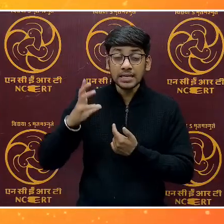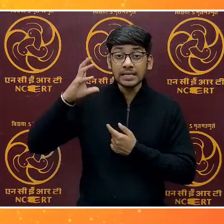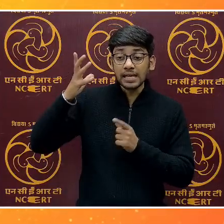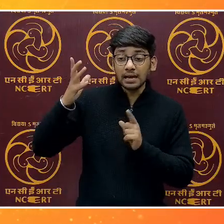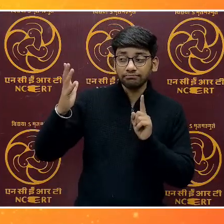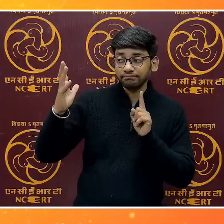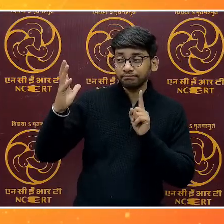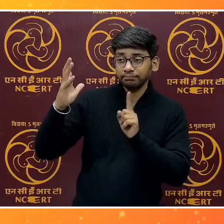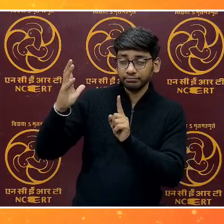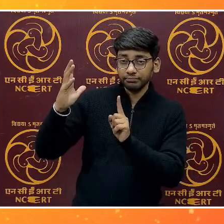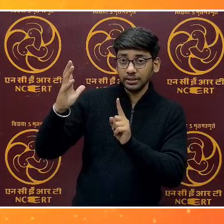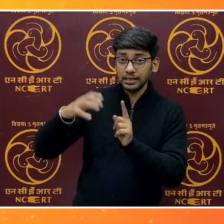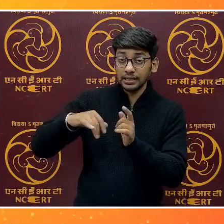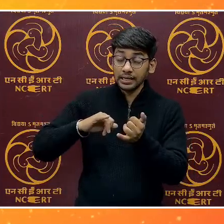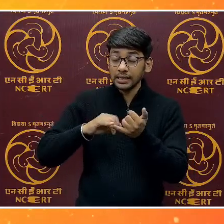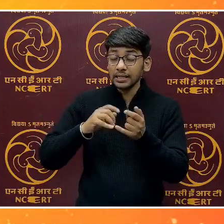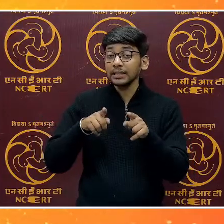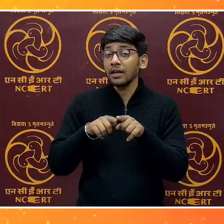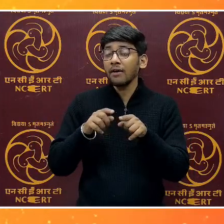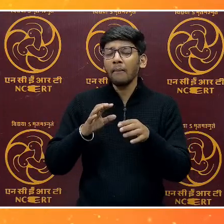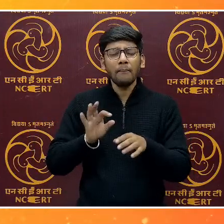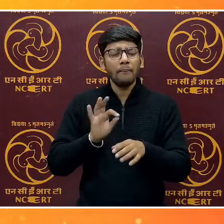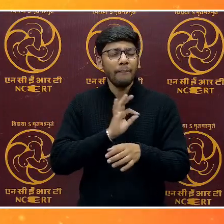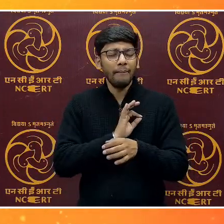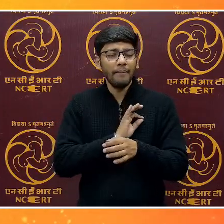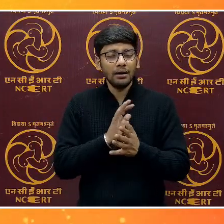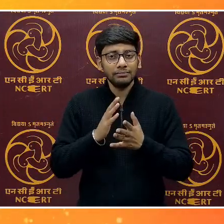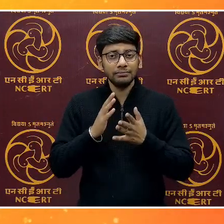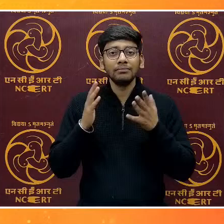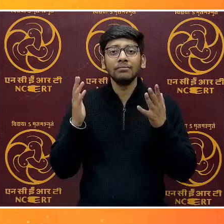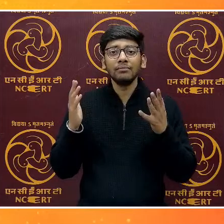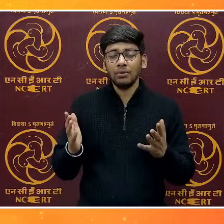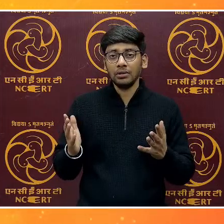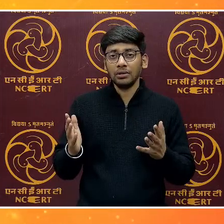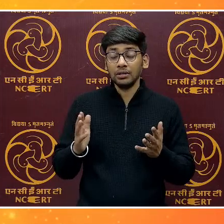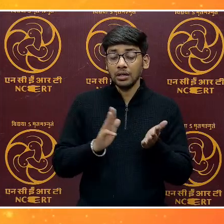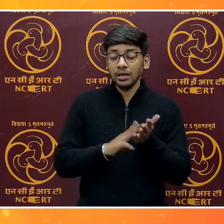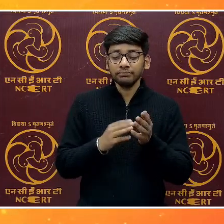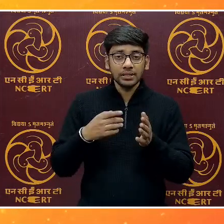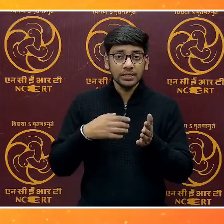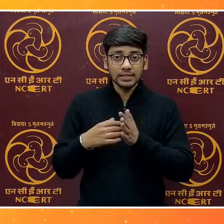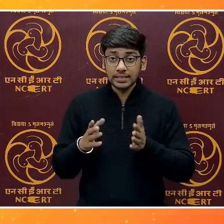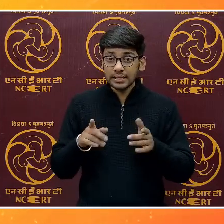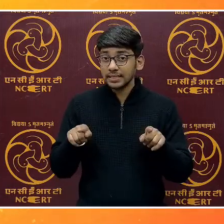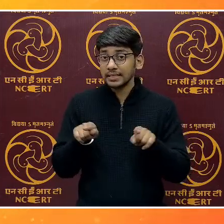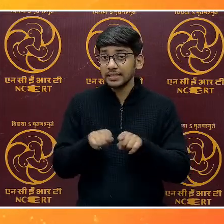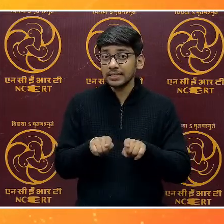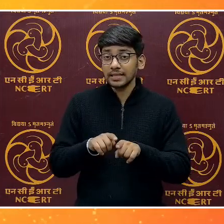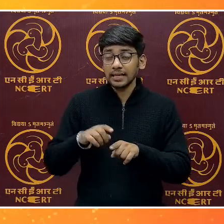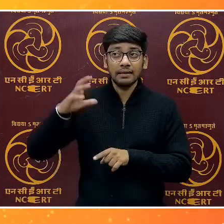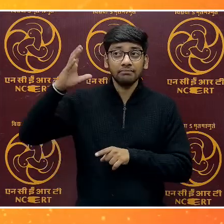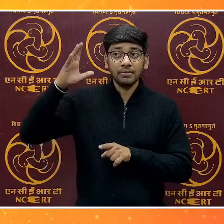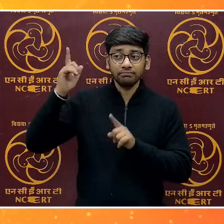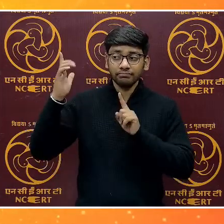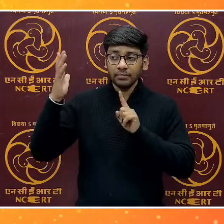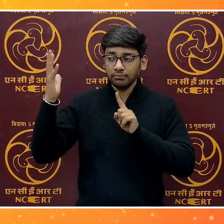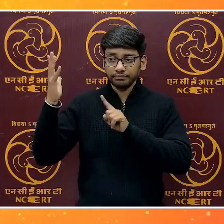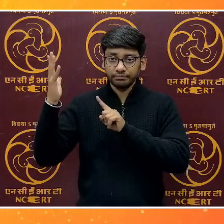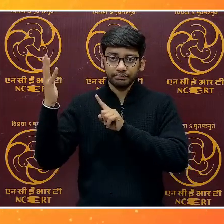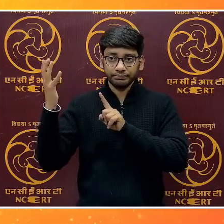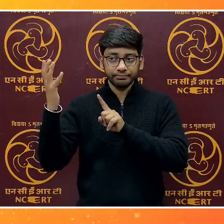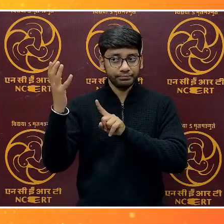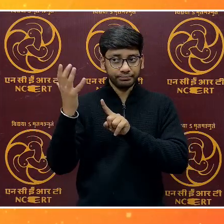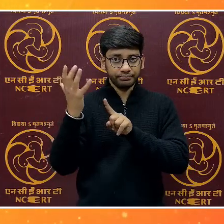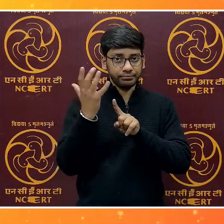it's known for, since Yeah. the sunflower is named after sun. So it moves according to how the sun rotates or earth rotates.